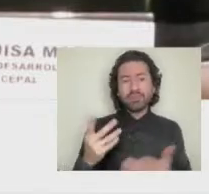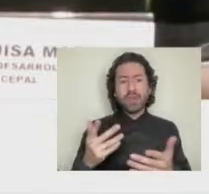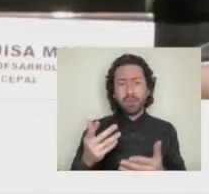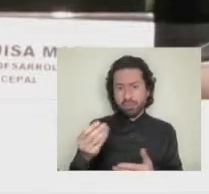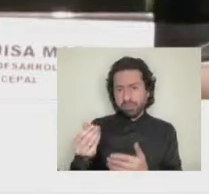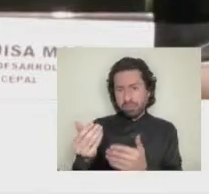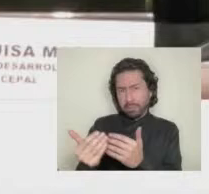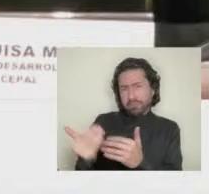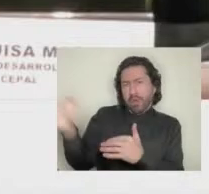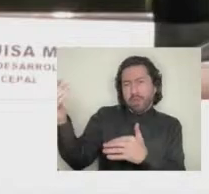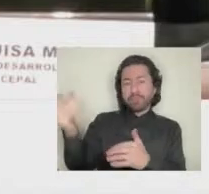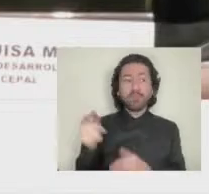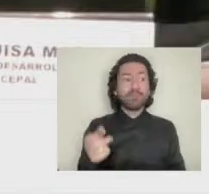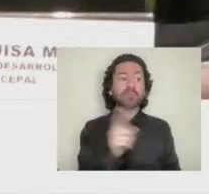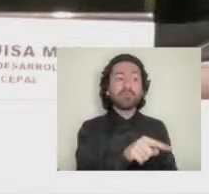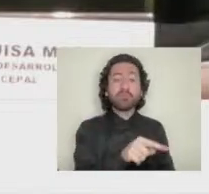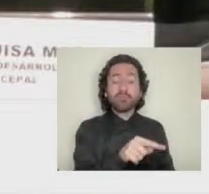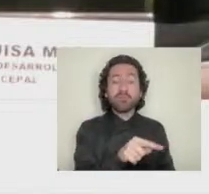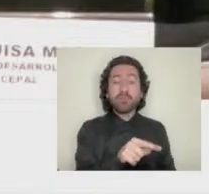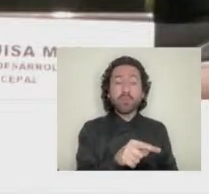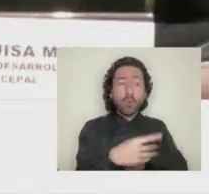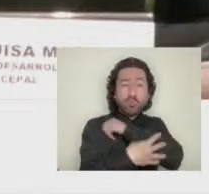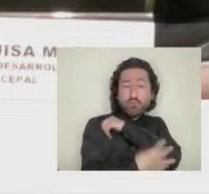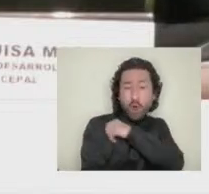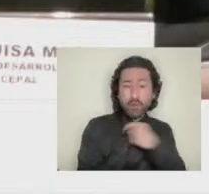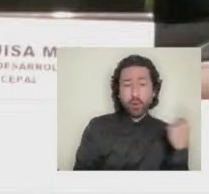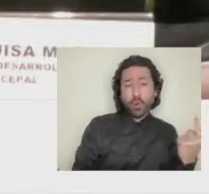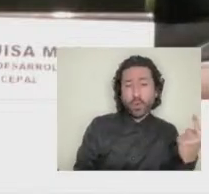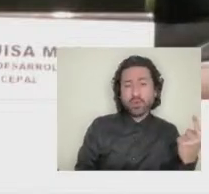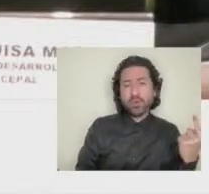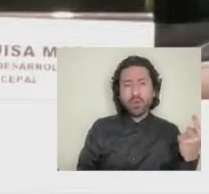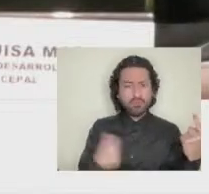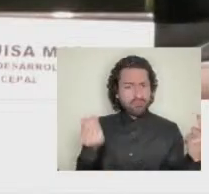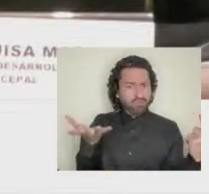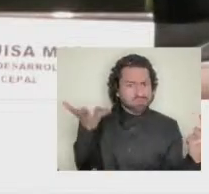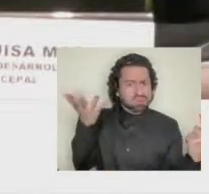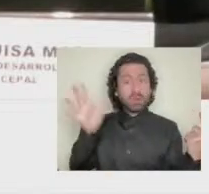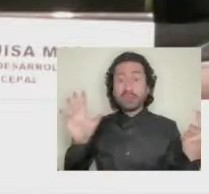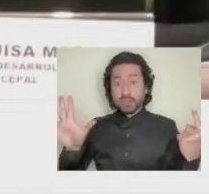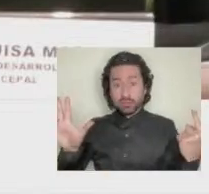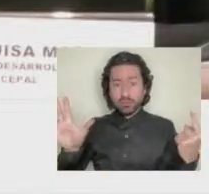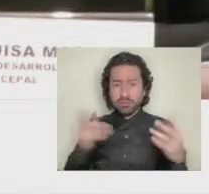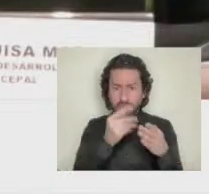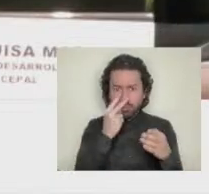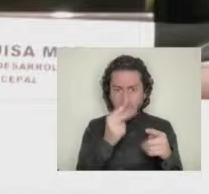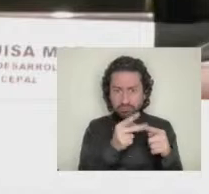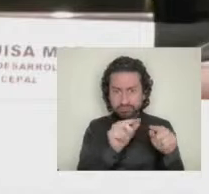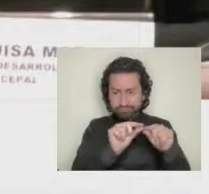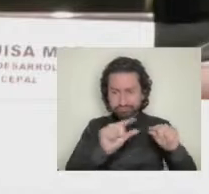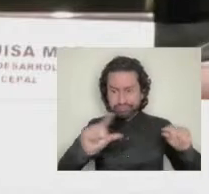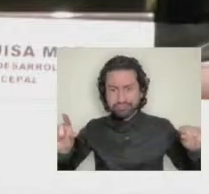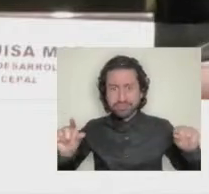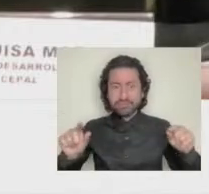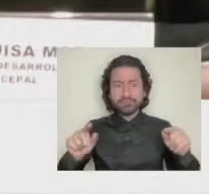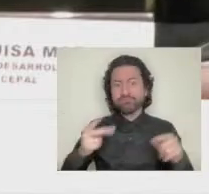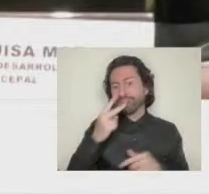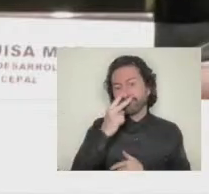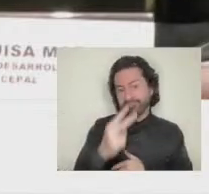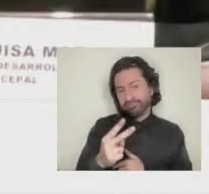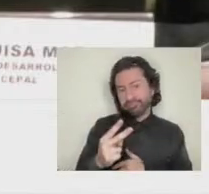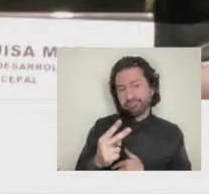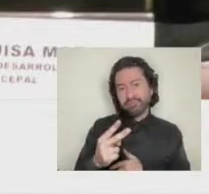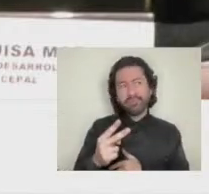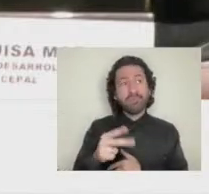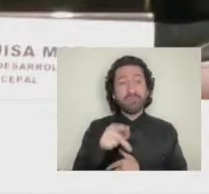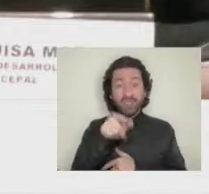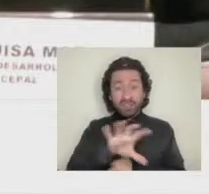of boys and girls up until age 1. You can see the difference between the different quintiles. There are a range of